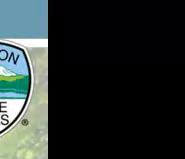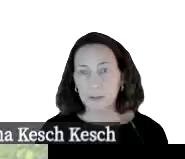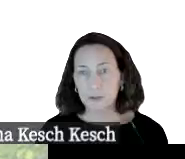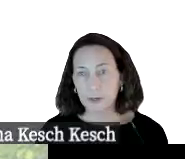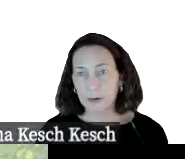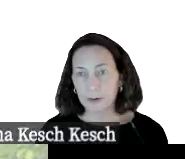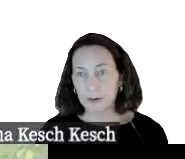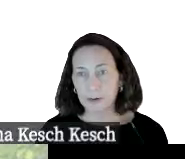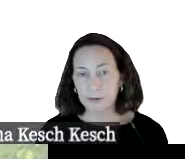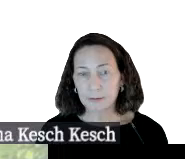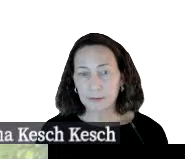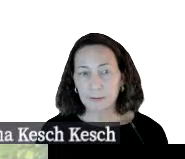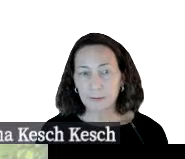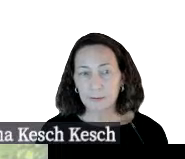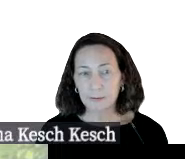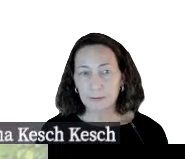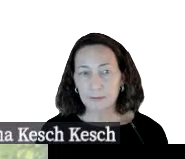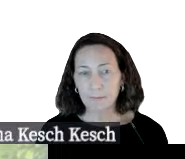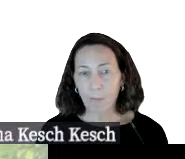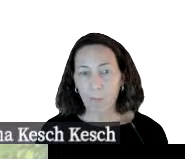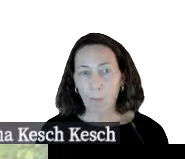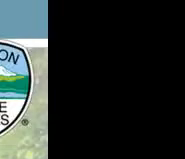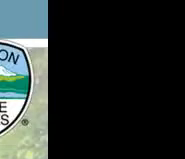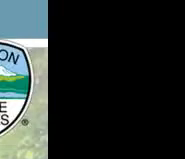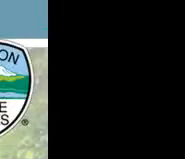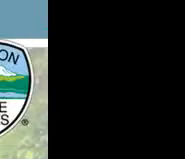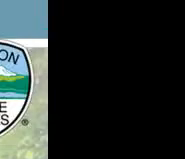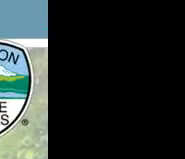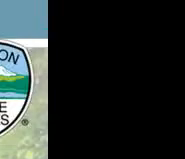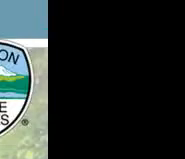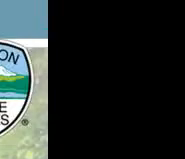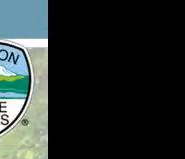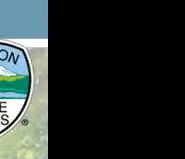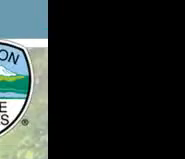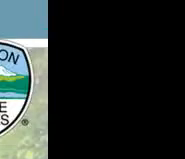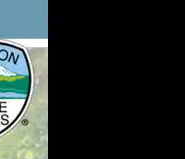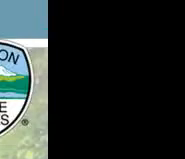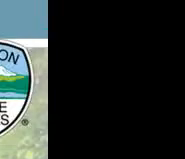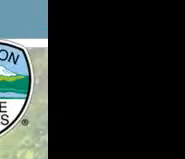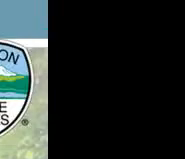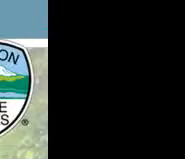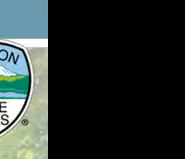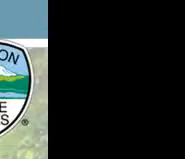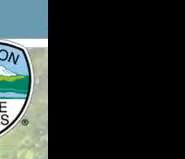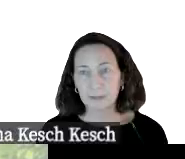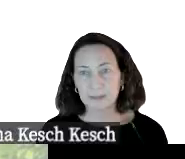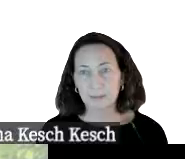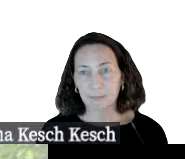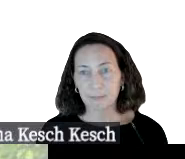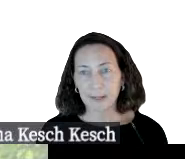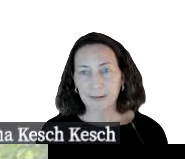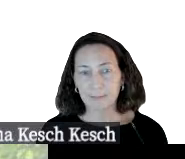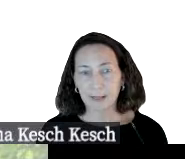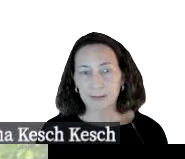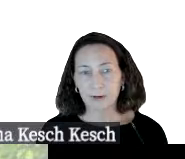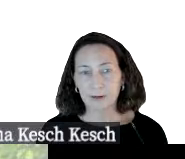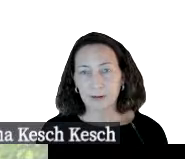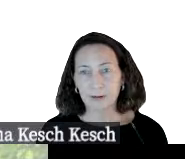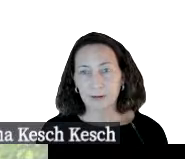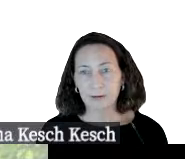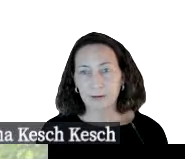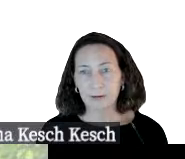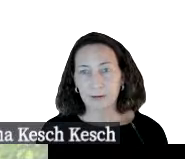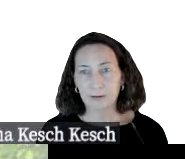I want to share you're sharing and your face is up over the is it the blank black screen?